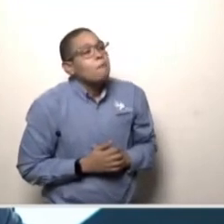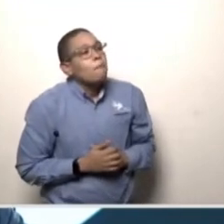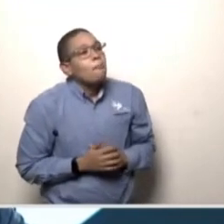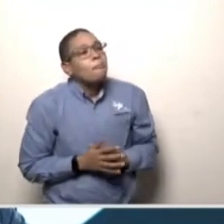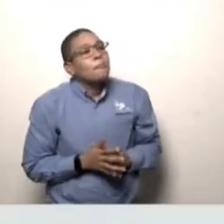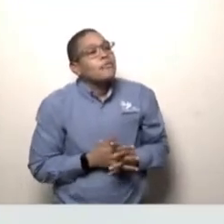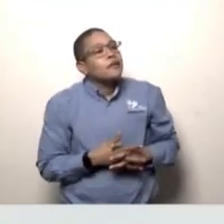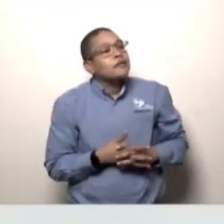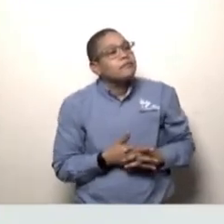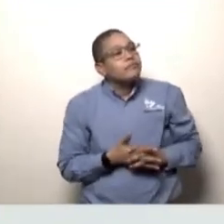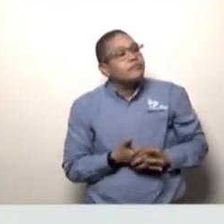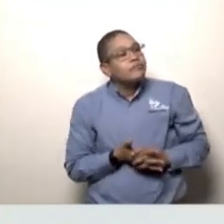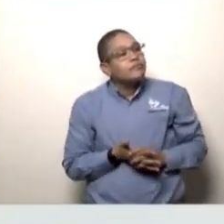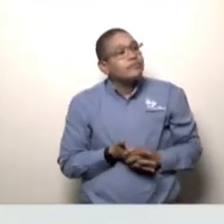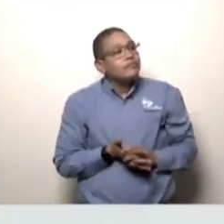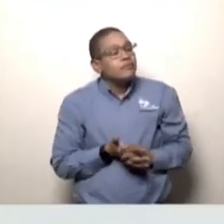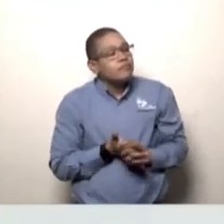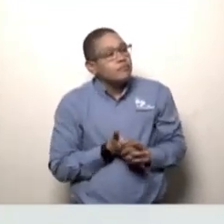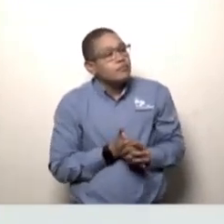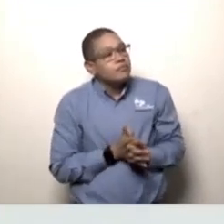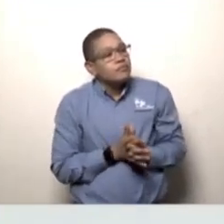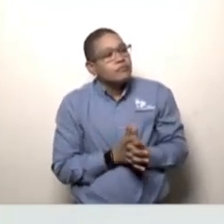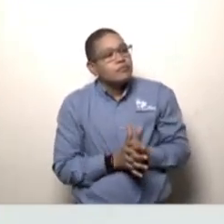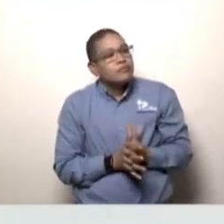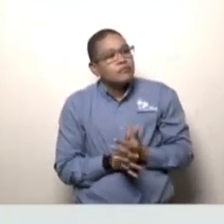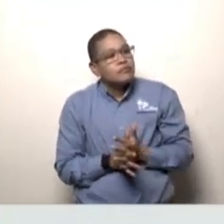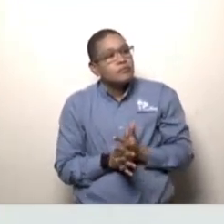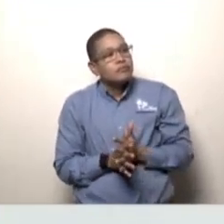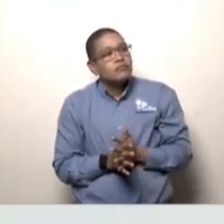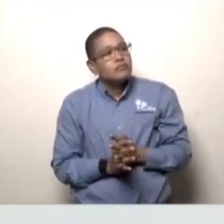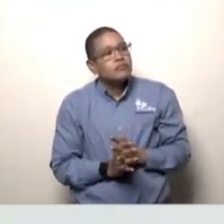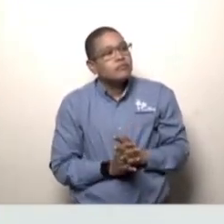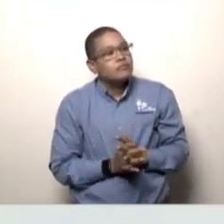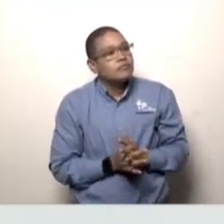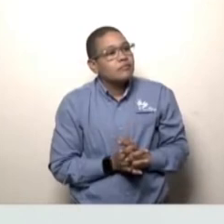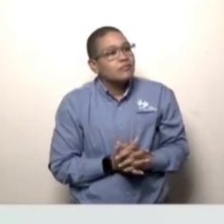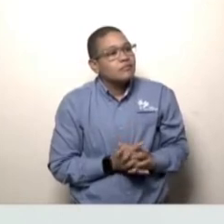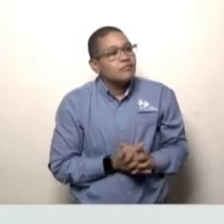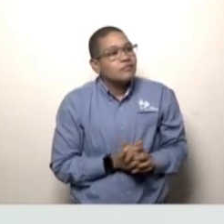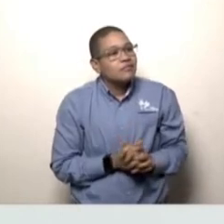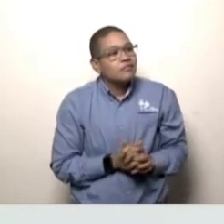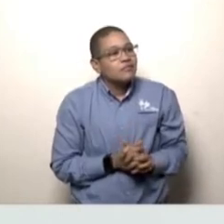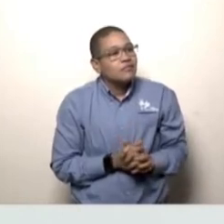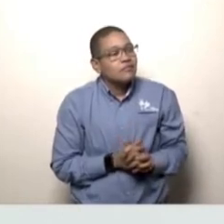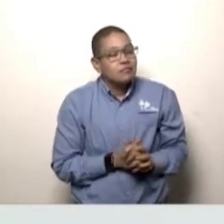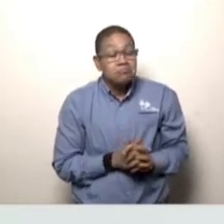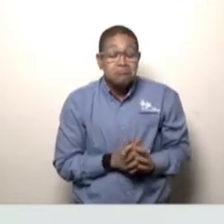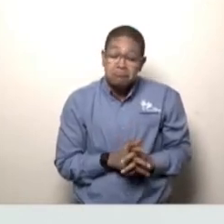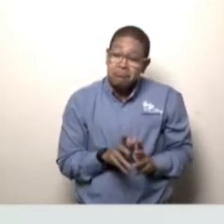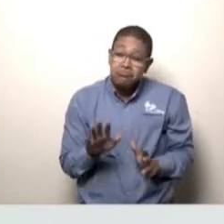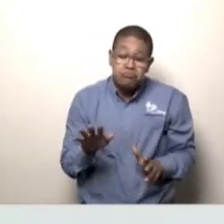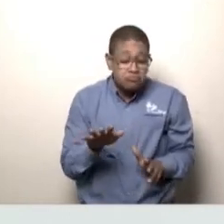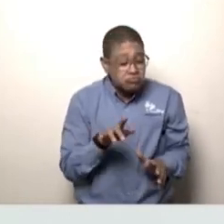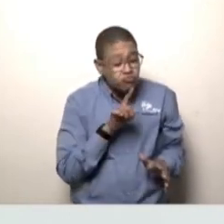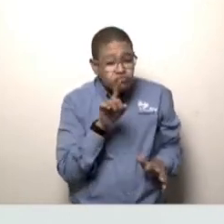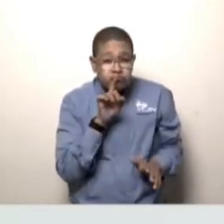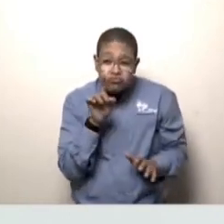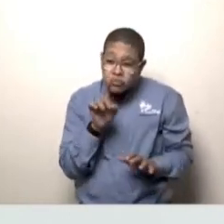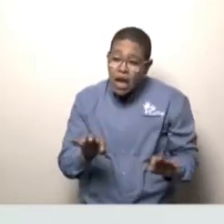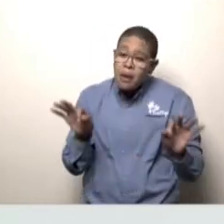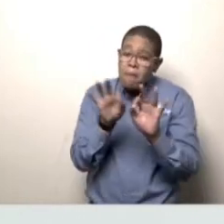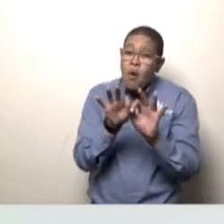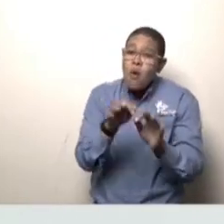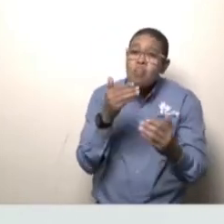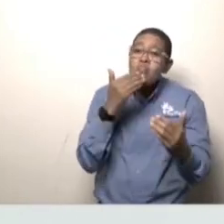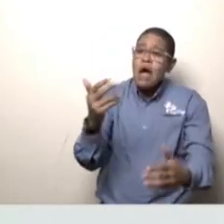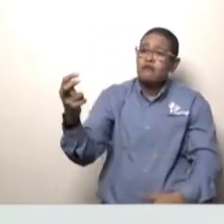think, Mr. President, again, thank you for visiting our country in our 60th year. And I'm sure you would have